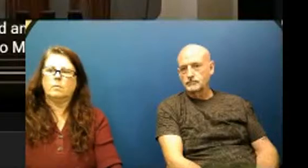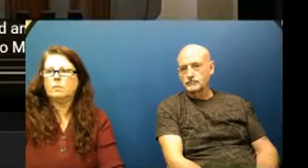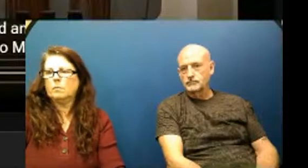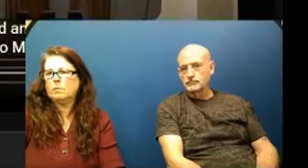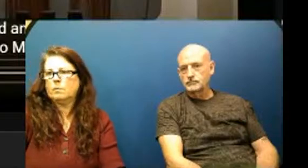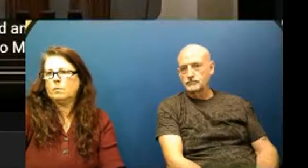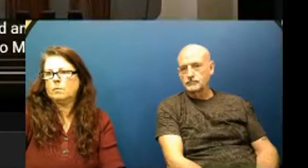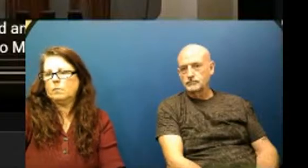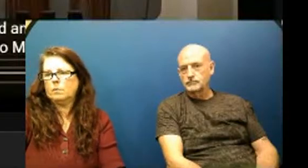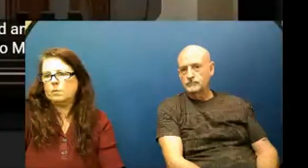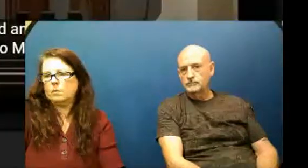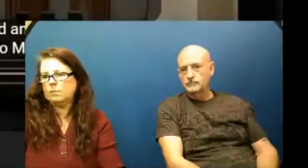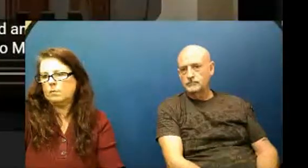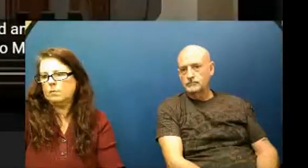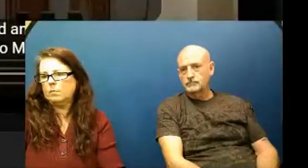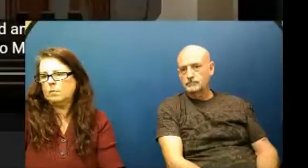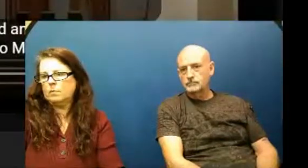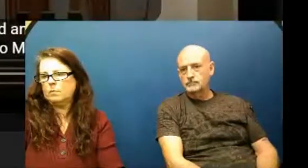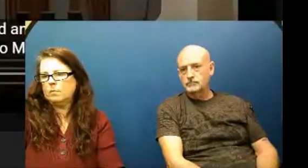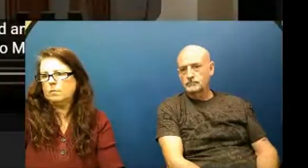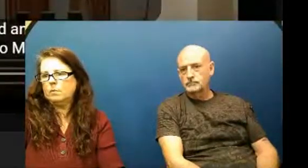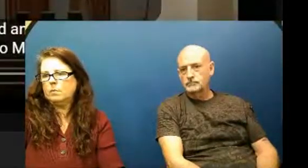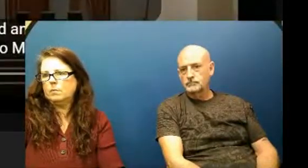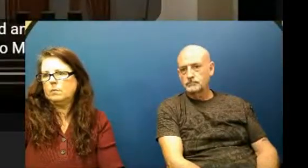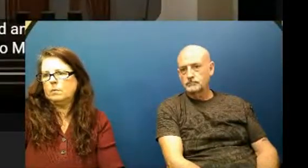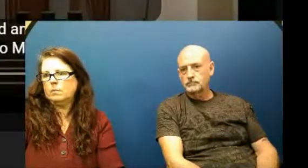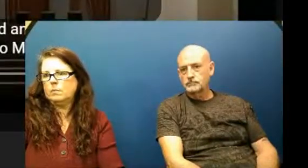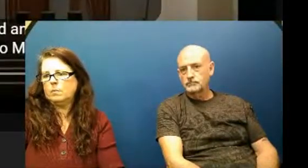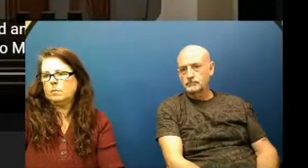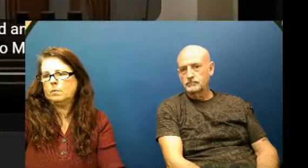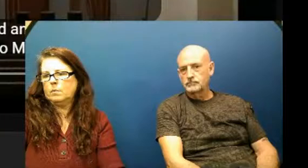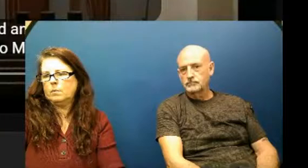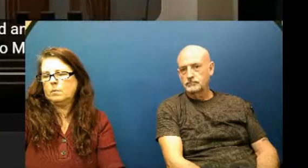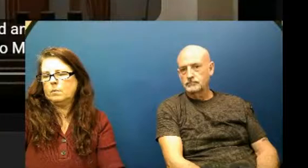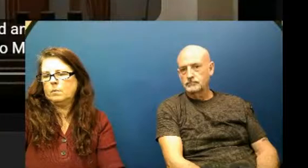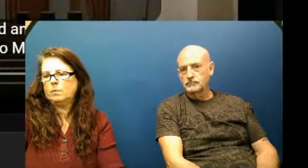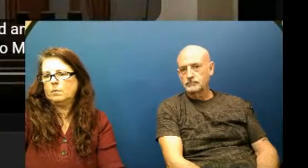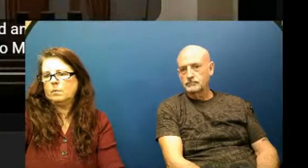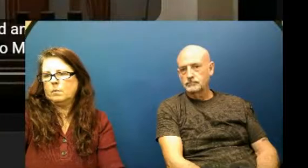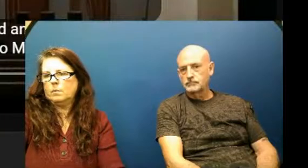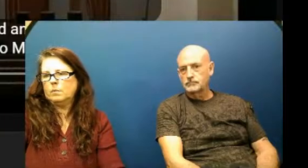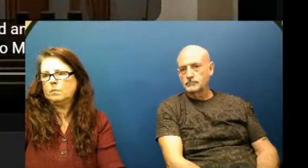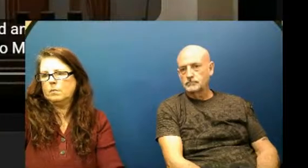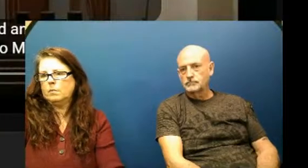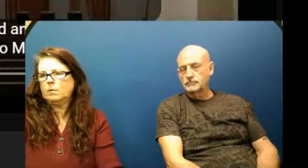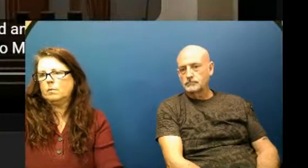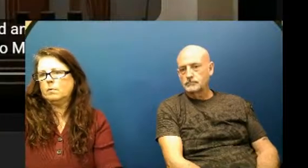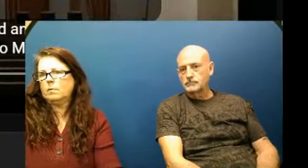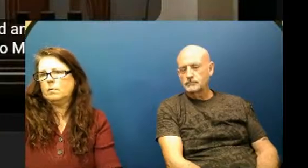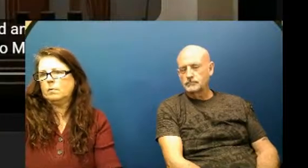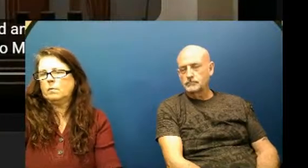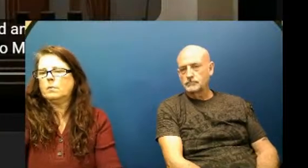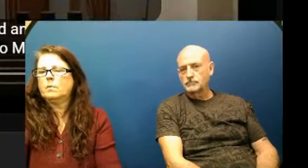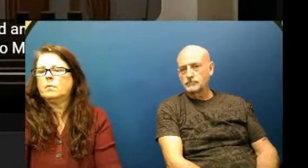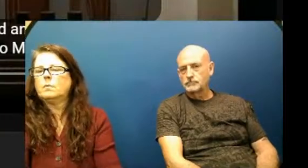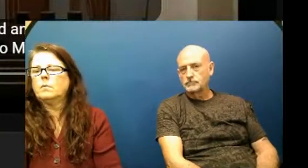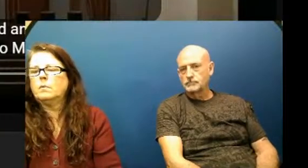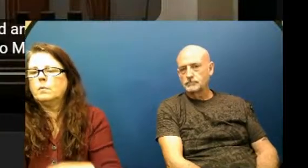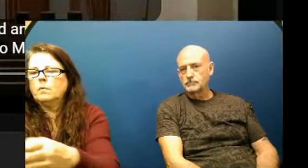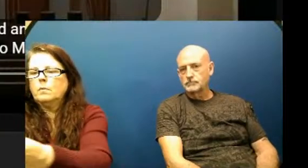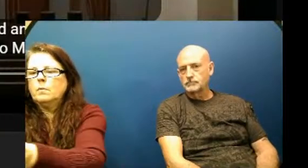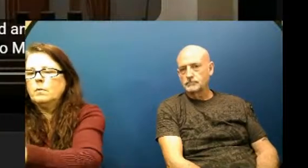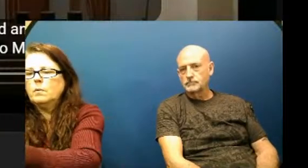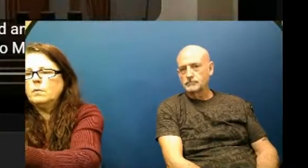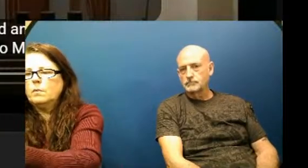to speak under a criminal compulsion by someone else because of